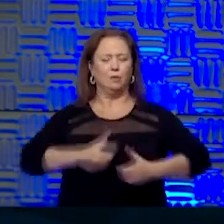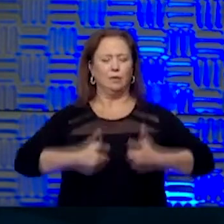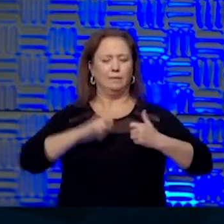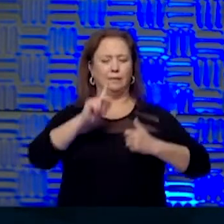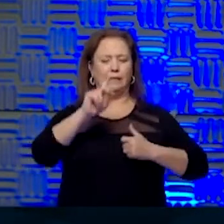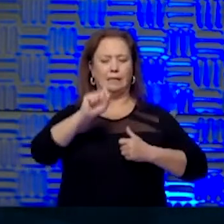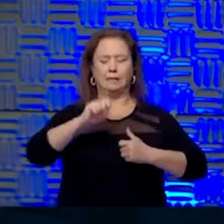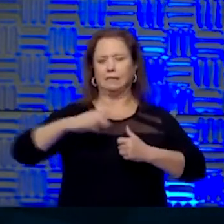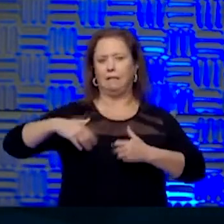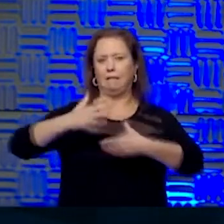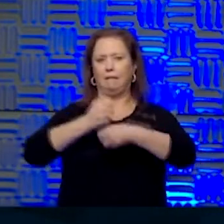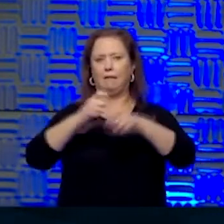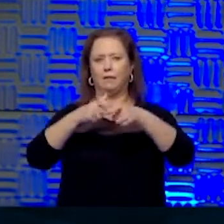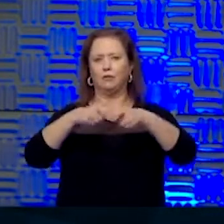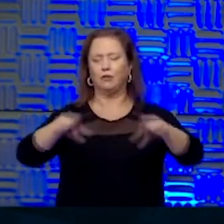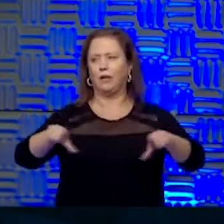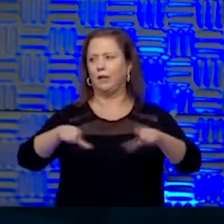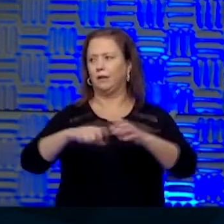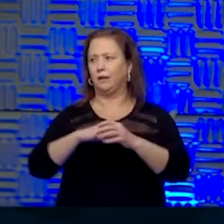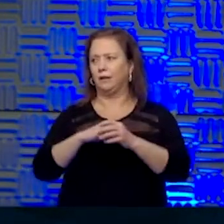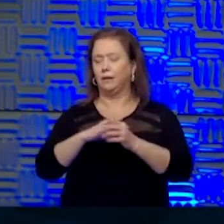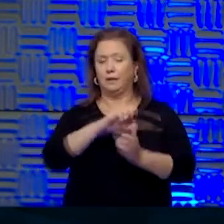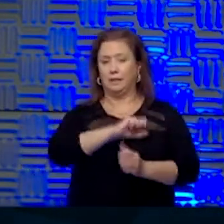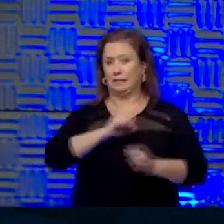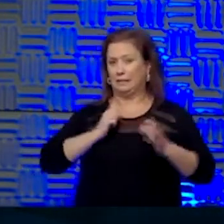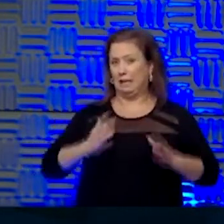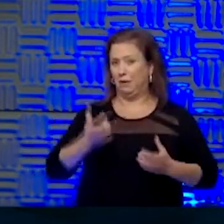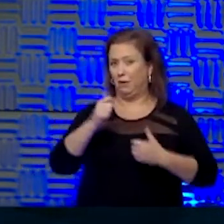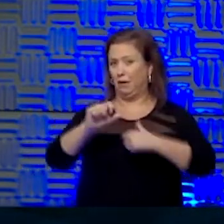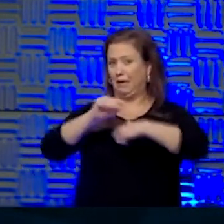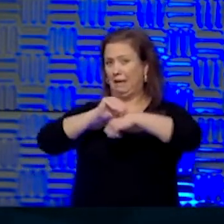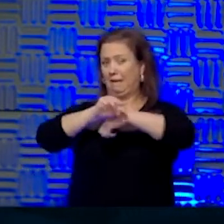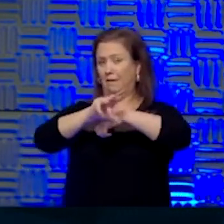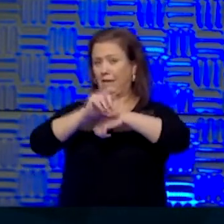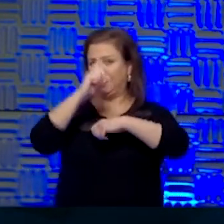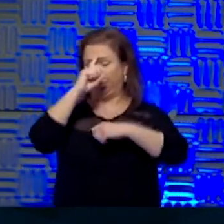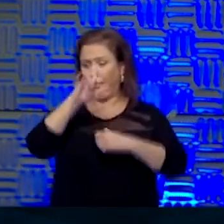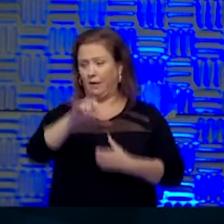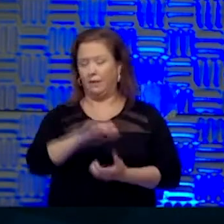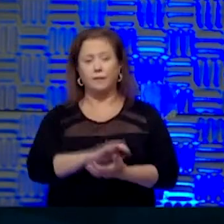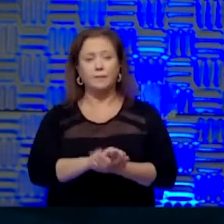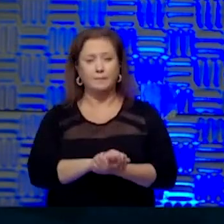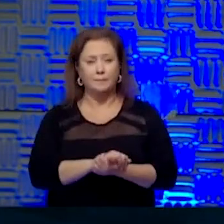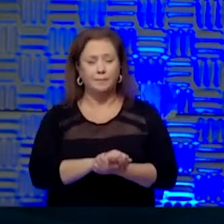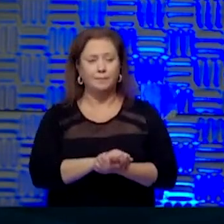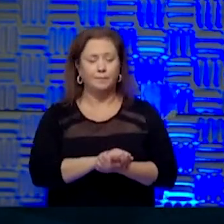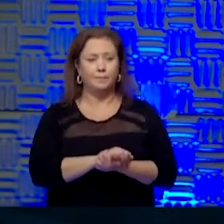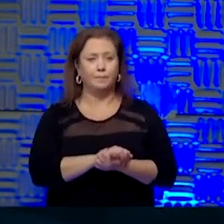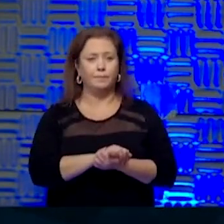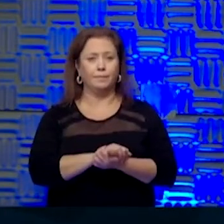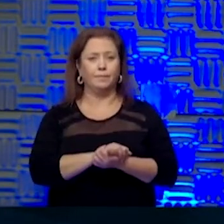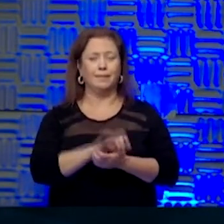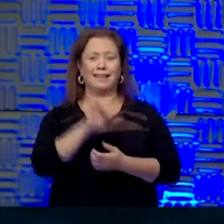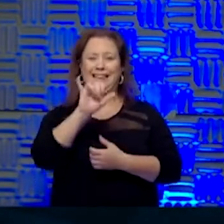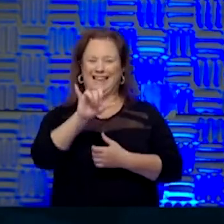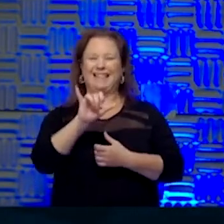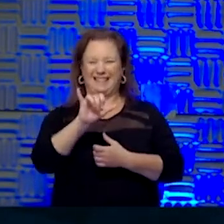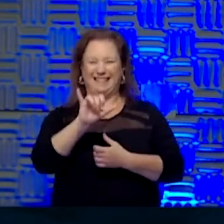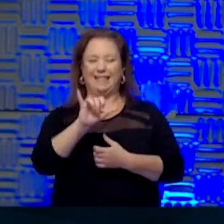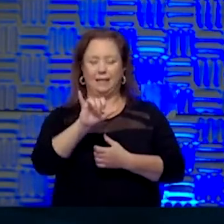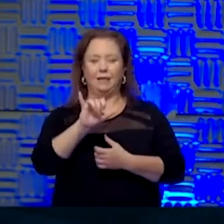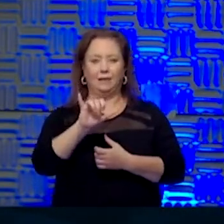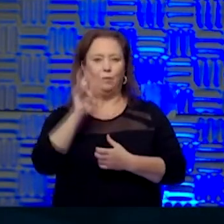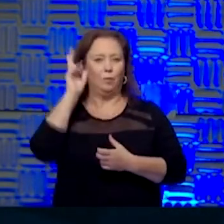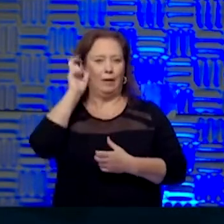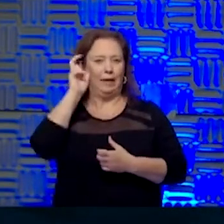but I don't know. Senator, any advice around that? Yeah, I mean, that is a common. We actually